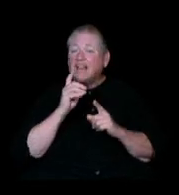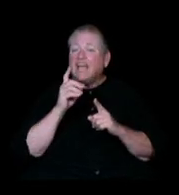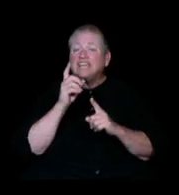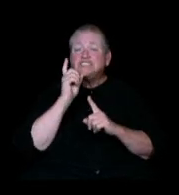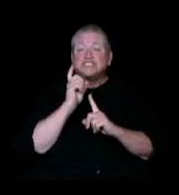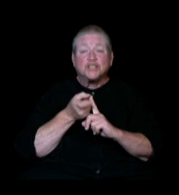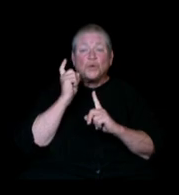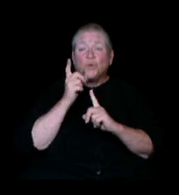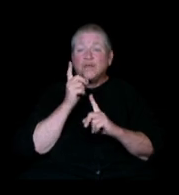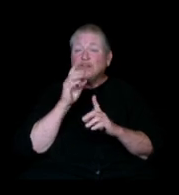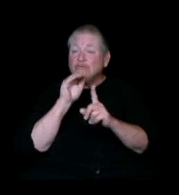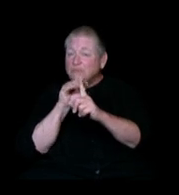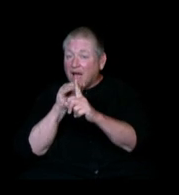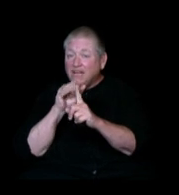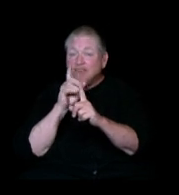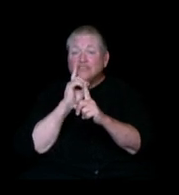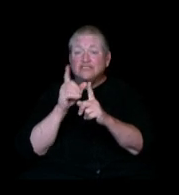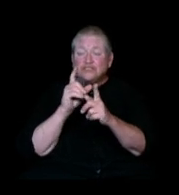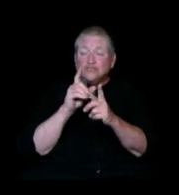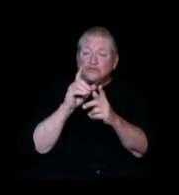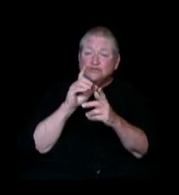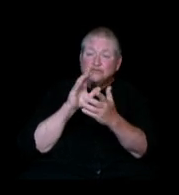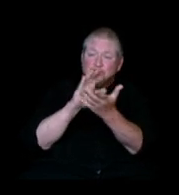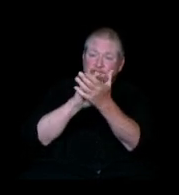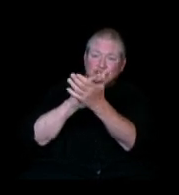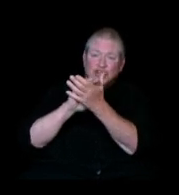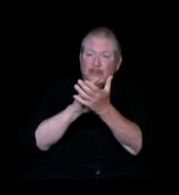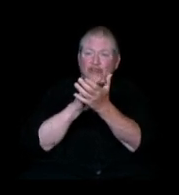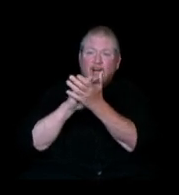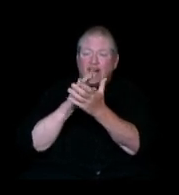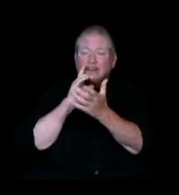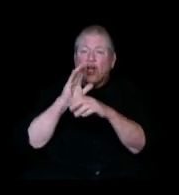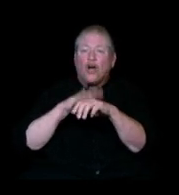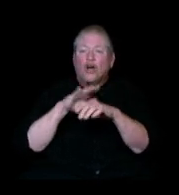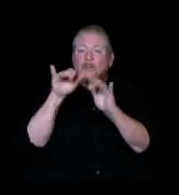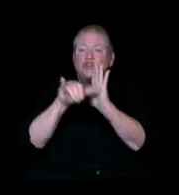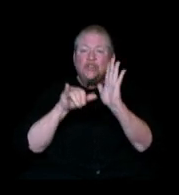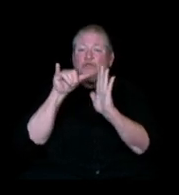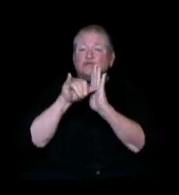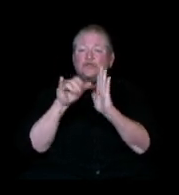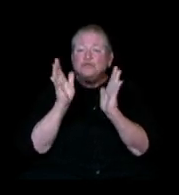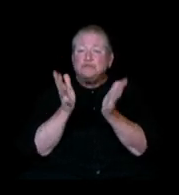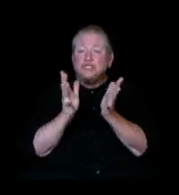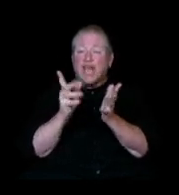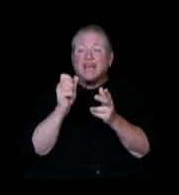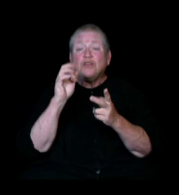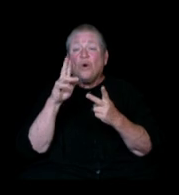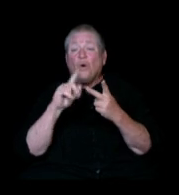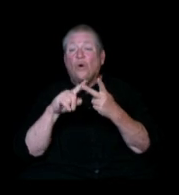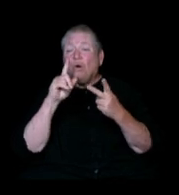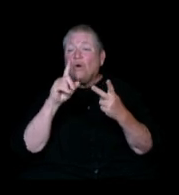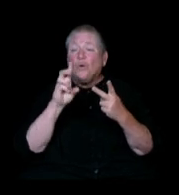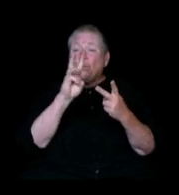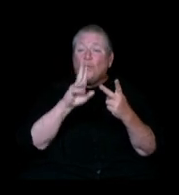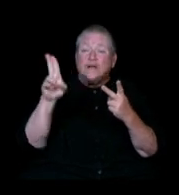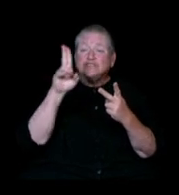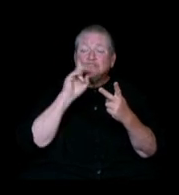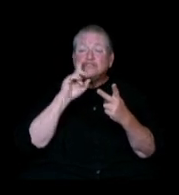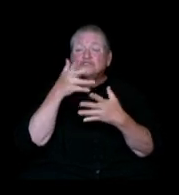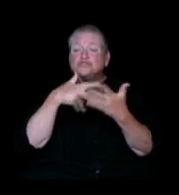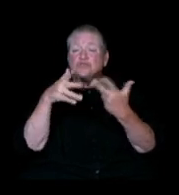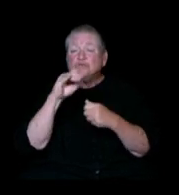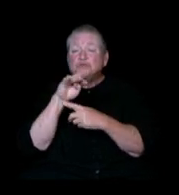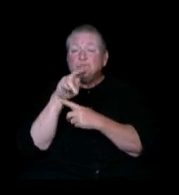Just a quick reminder to feel free to cheer on the award recipients on the YouTube chat feature or on Western's social media